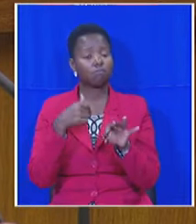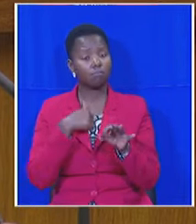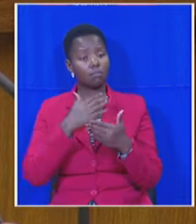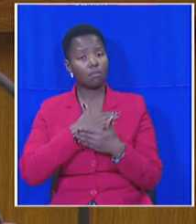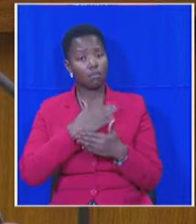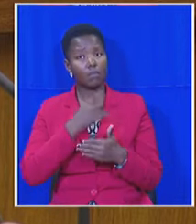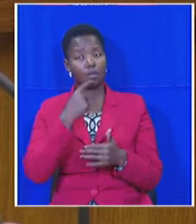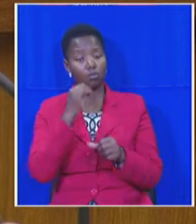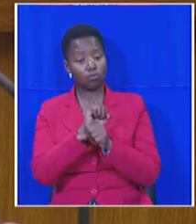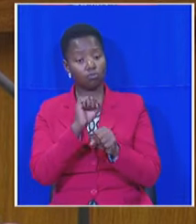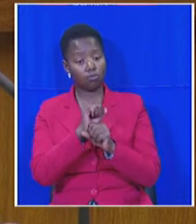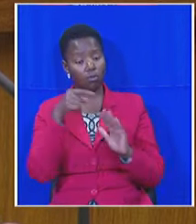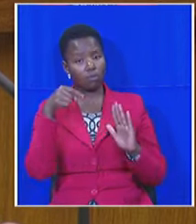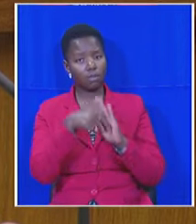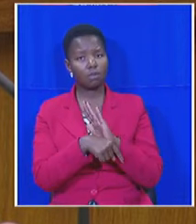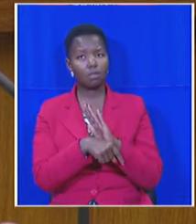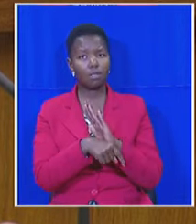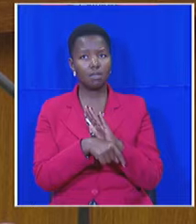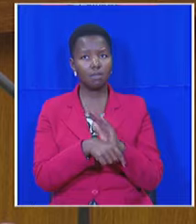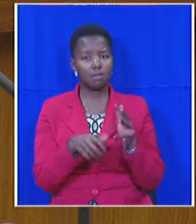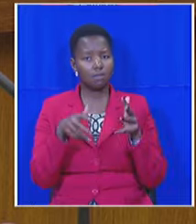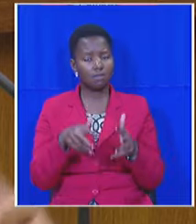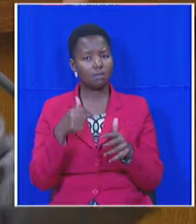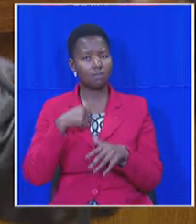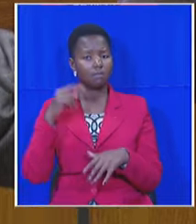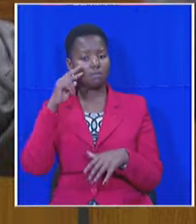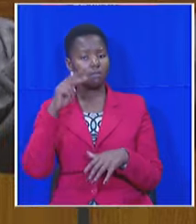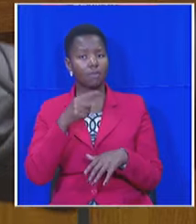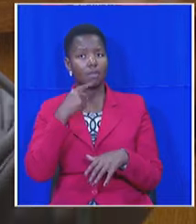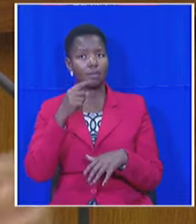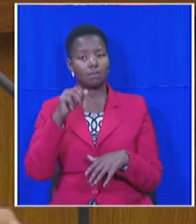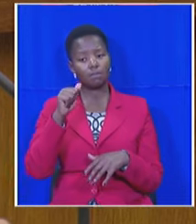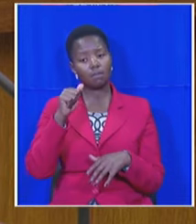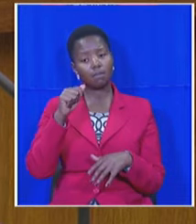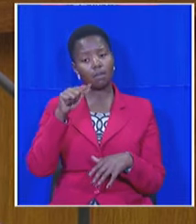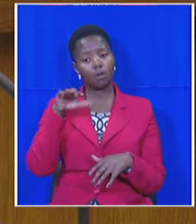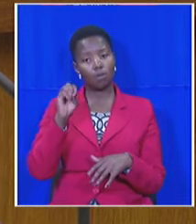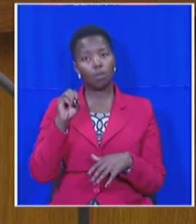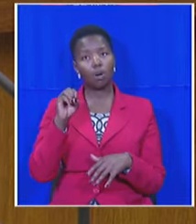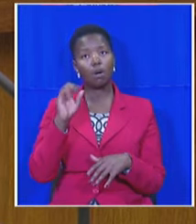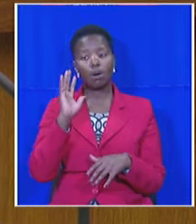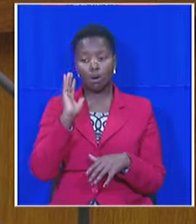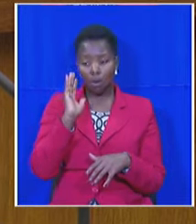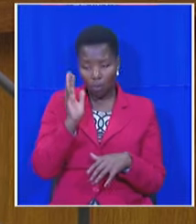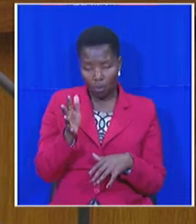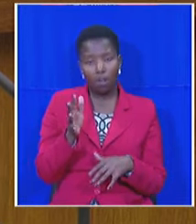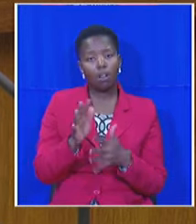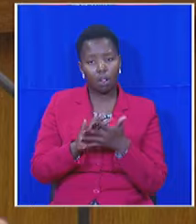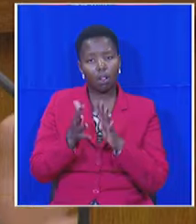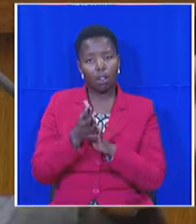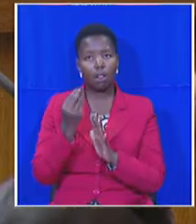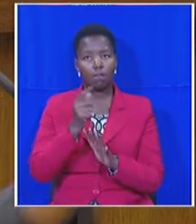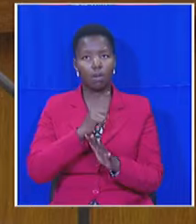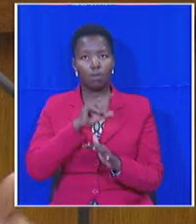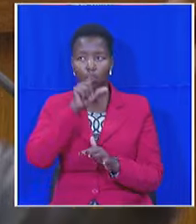job losses, but in my view, I think the issue of AGOA is also going to cause job losses because we were forced to actually bring in